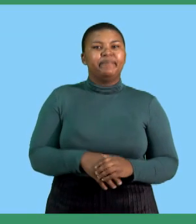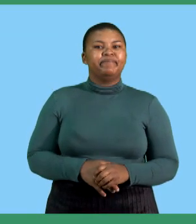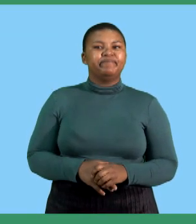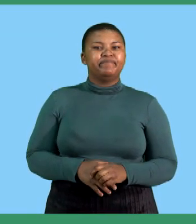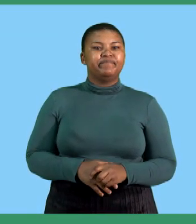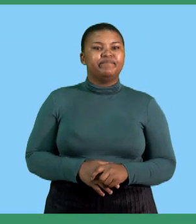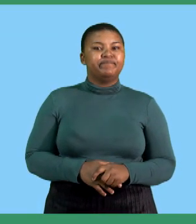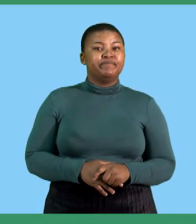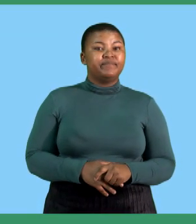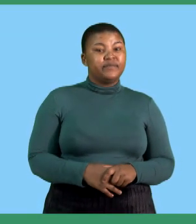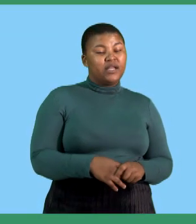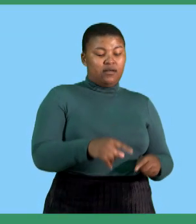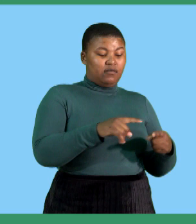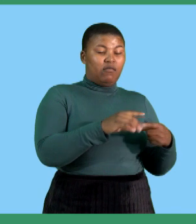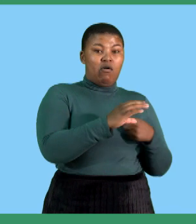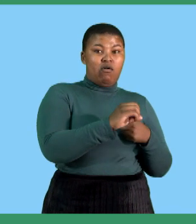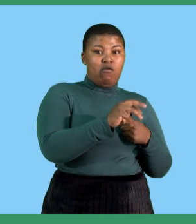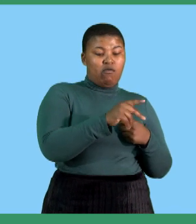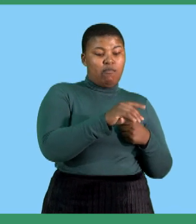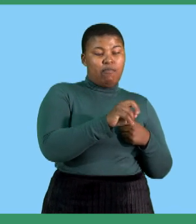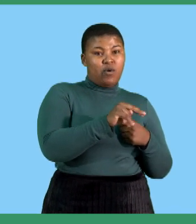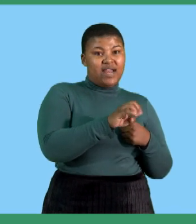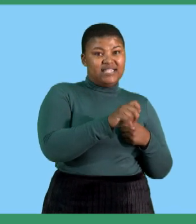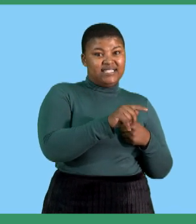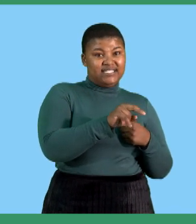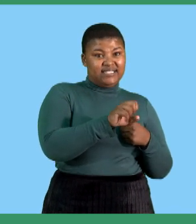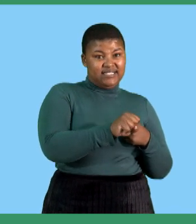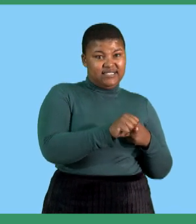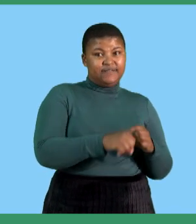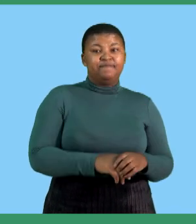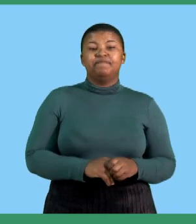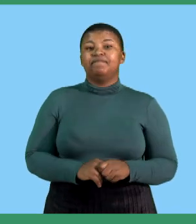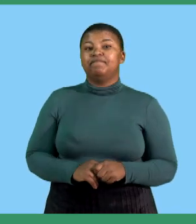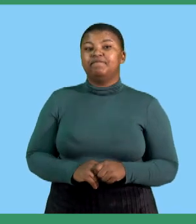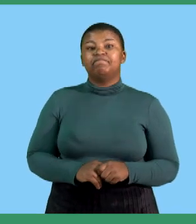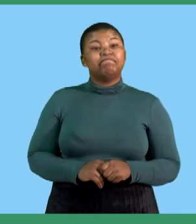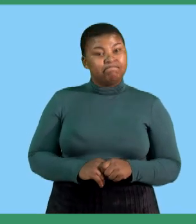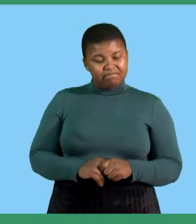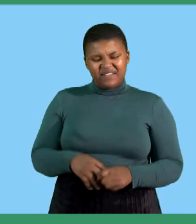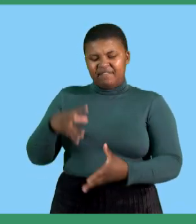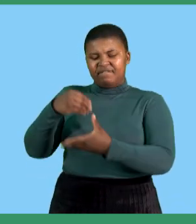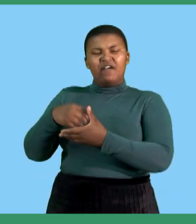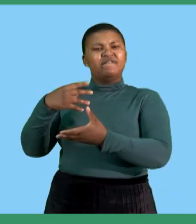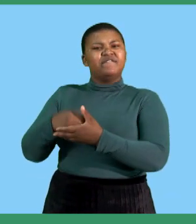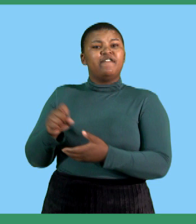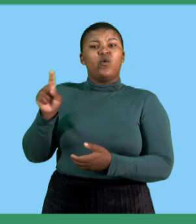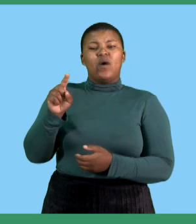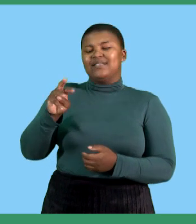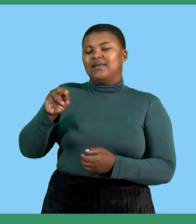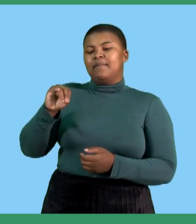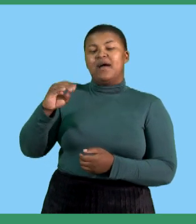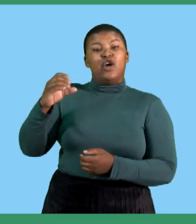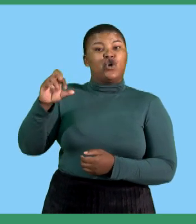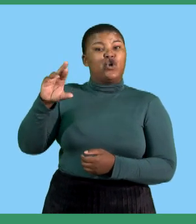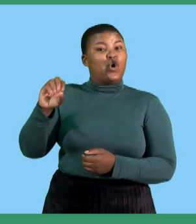the relationship between the components and the features, firstly, of the microenvironment. So we're